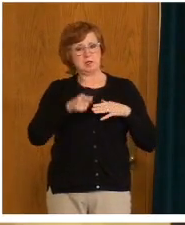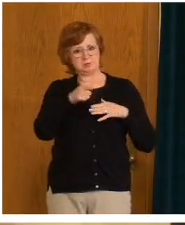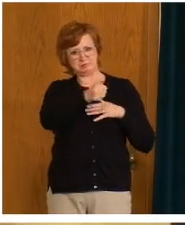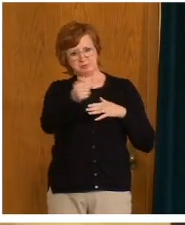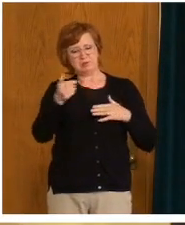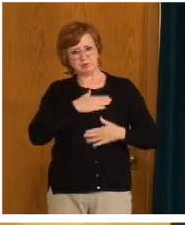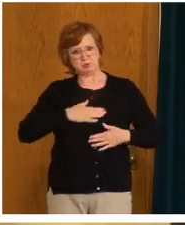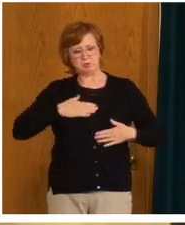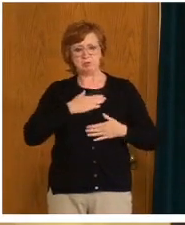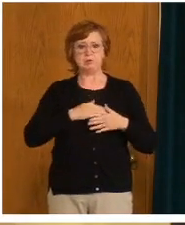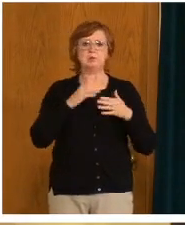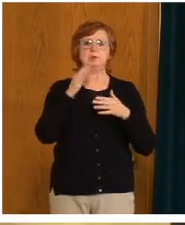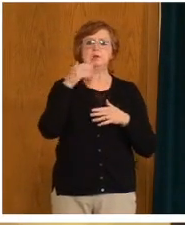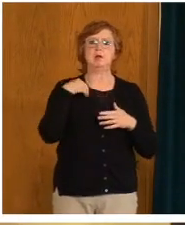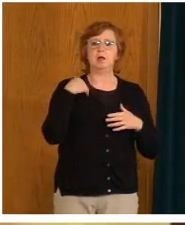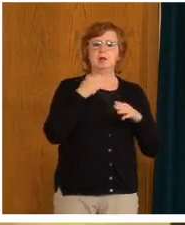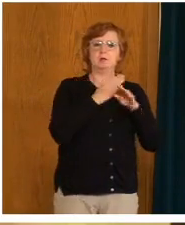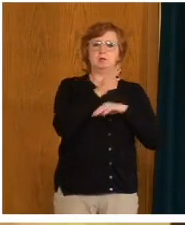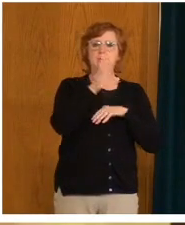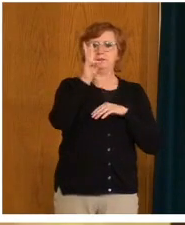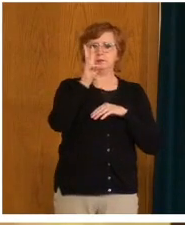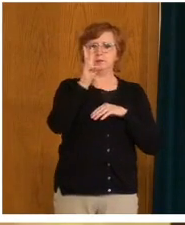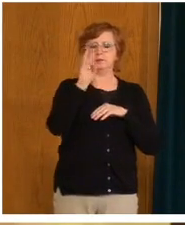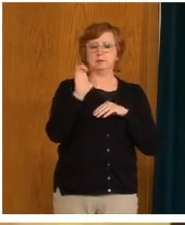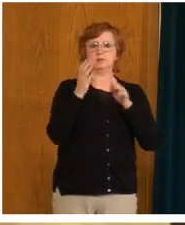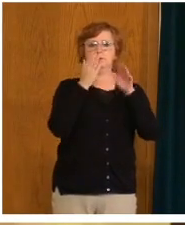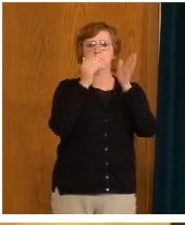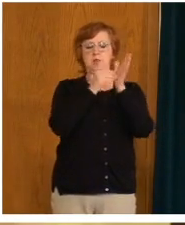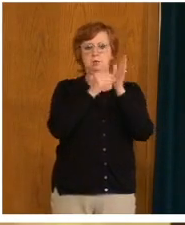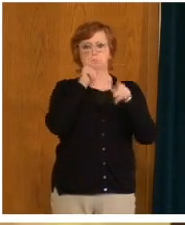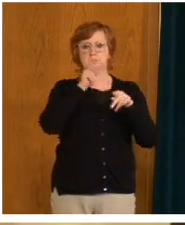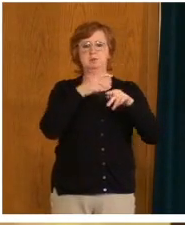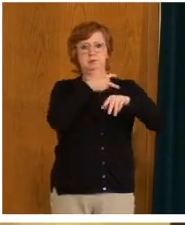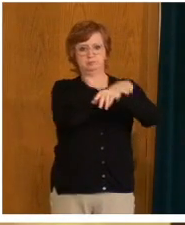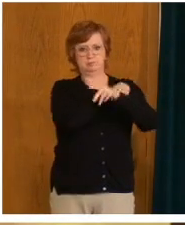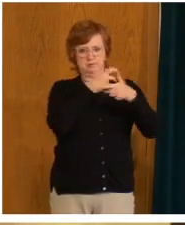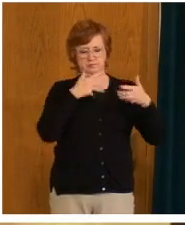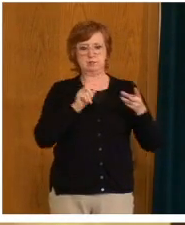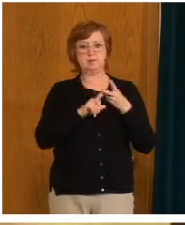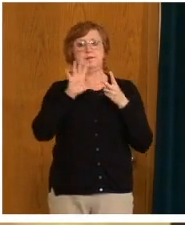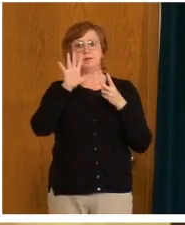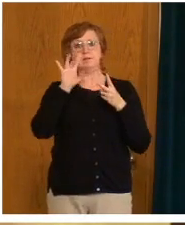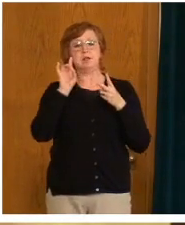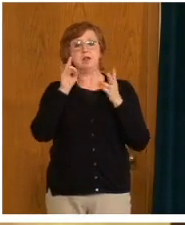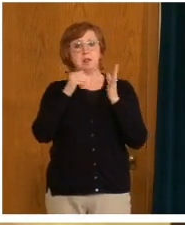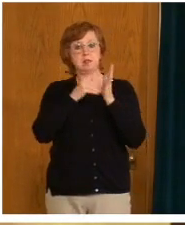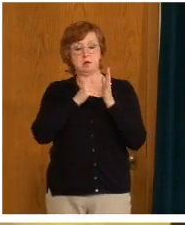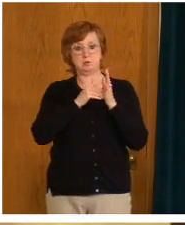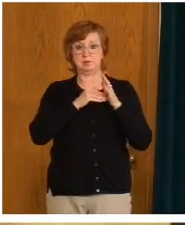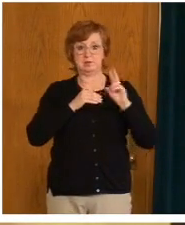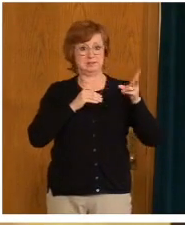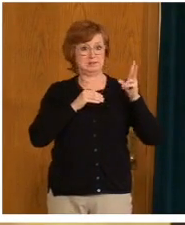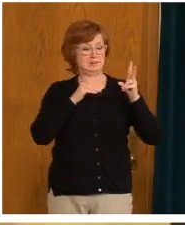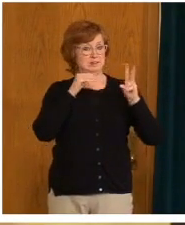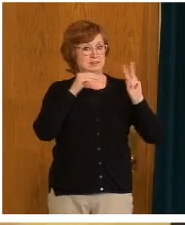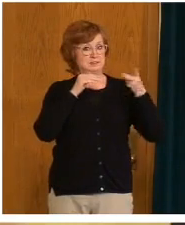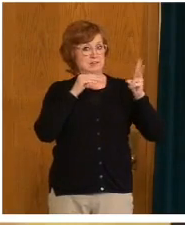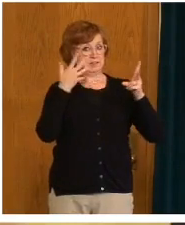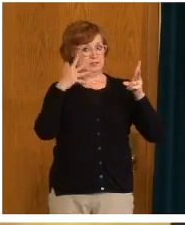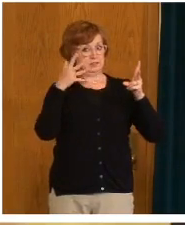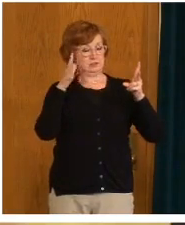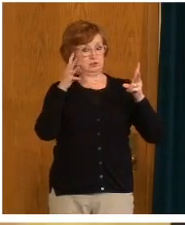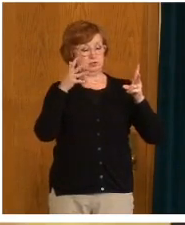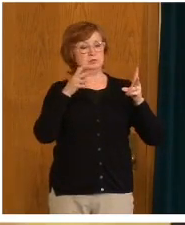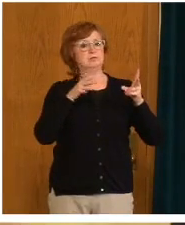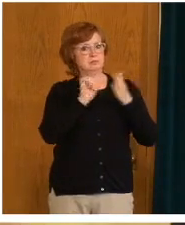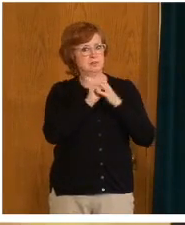Residents have now received their first dose of COVID vaccine. Nearly 58,000 have now received their second dose and would be